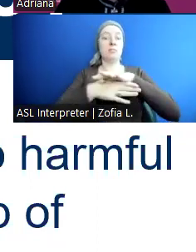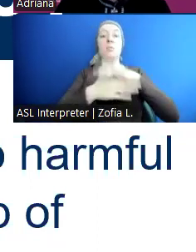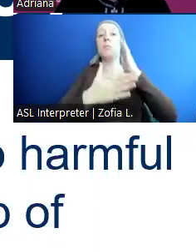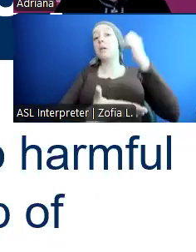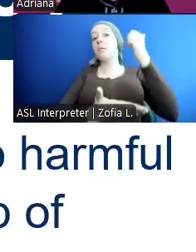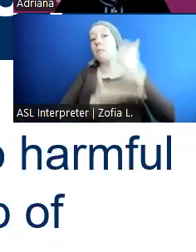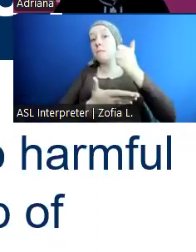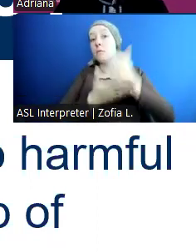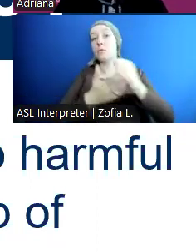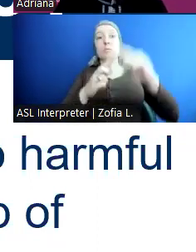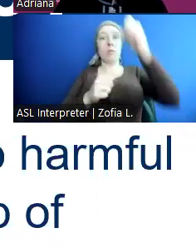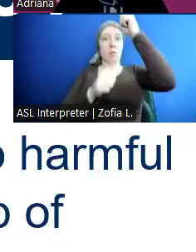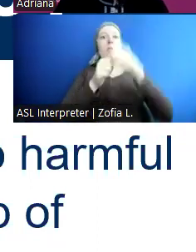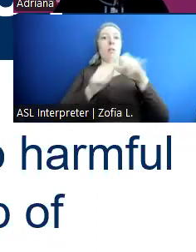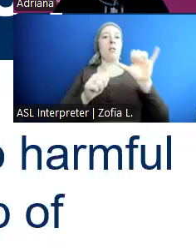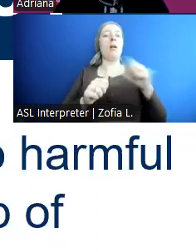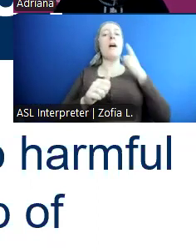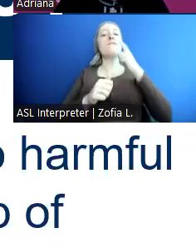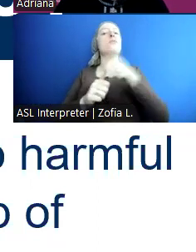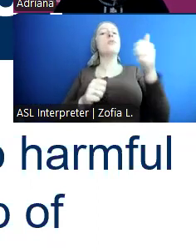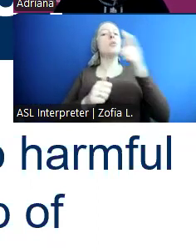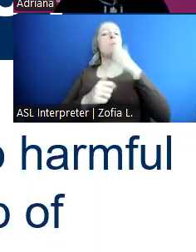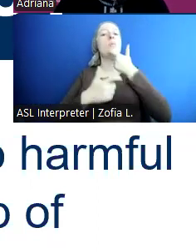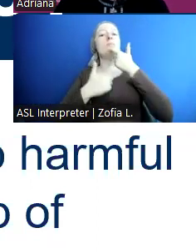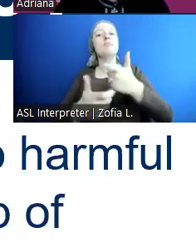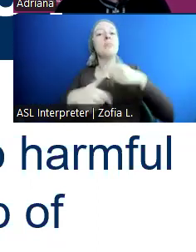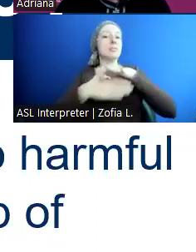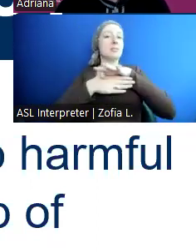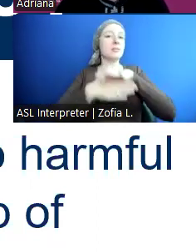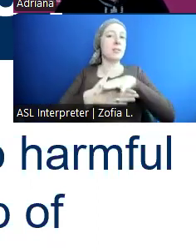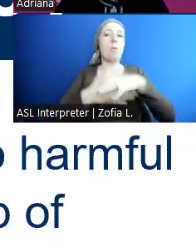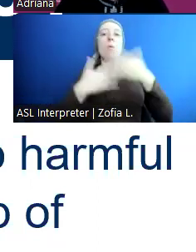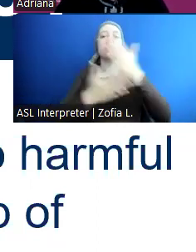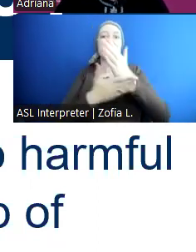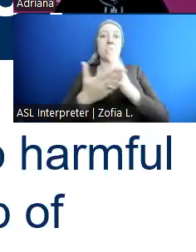for some of you and for others in the audience. The content or some of the content that we'll